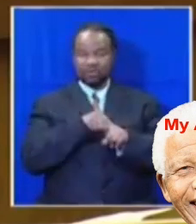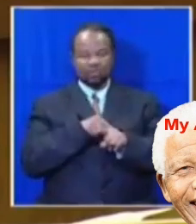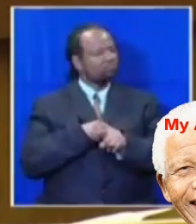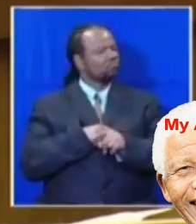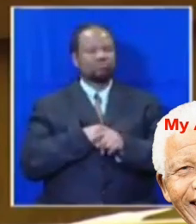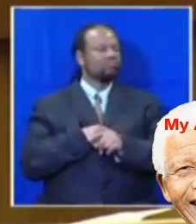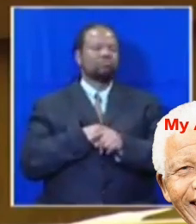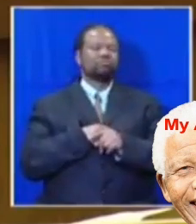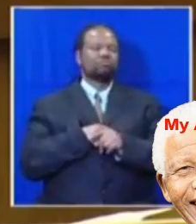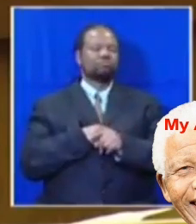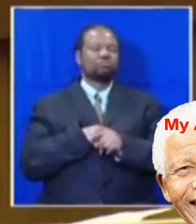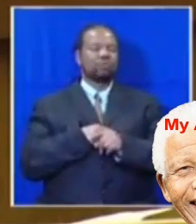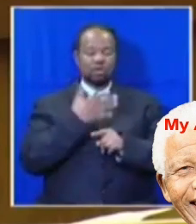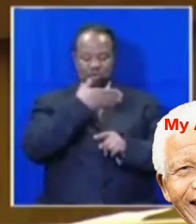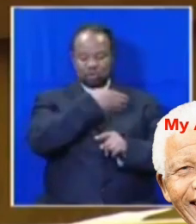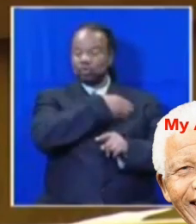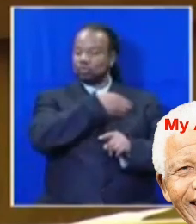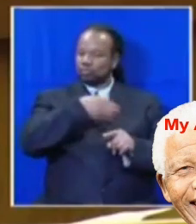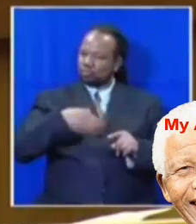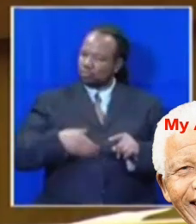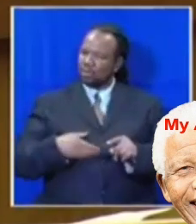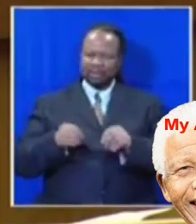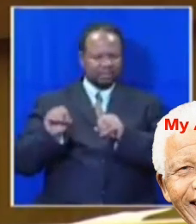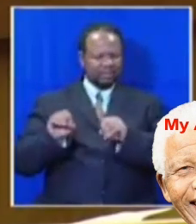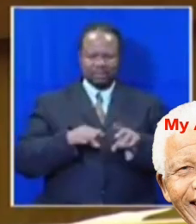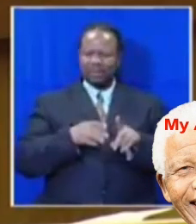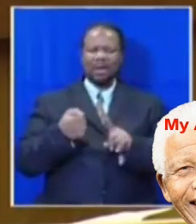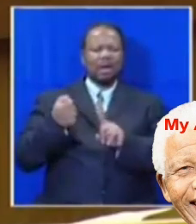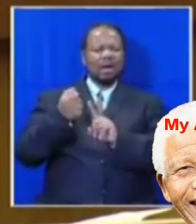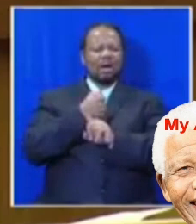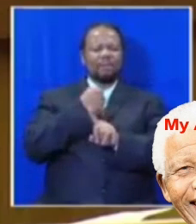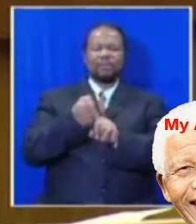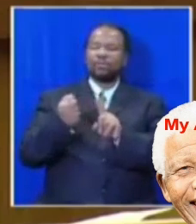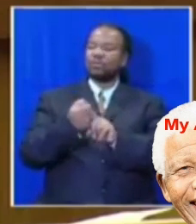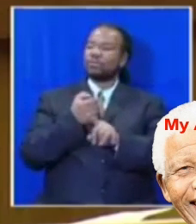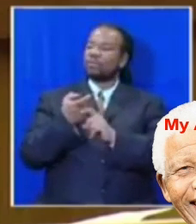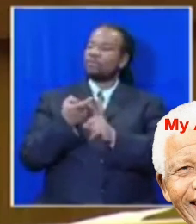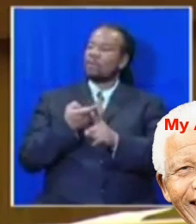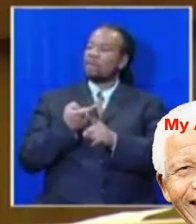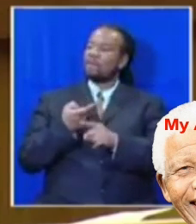that President Zuma has suffered abuse from Honorable Maimane and the DA.